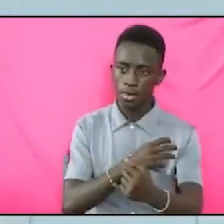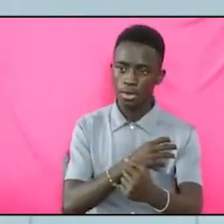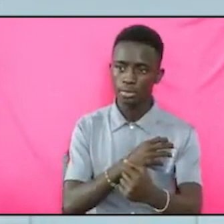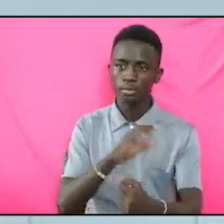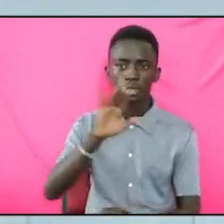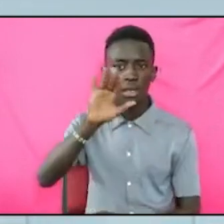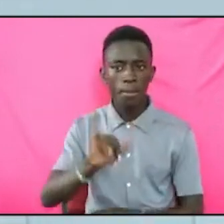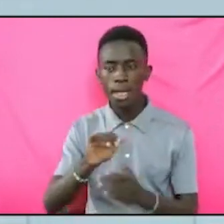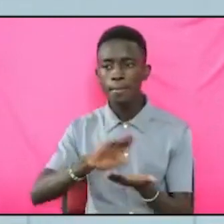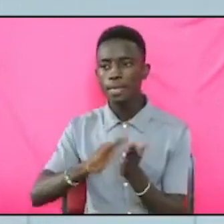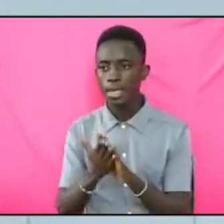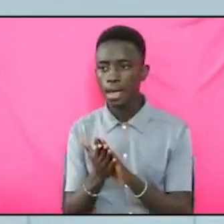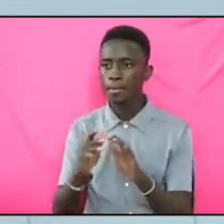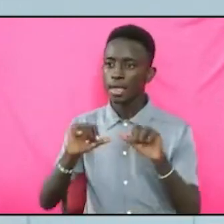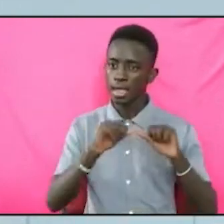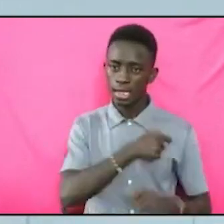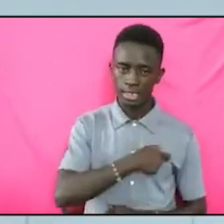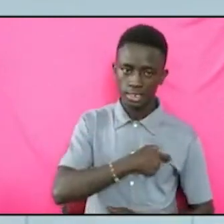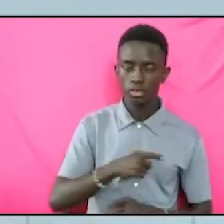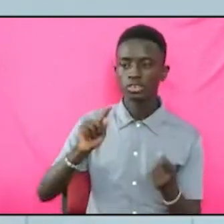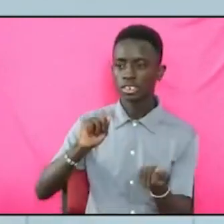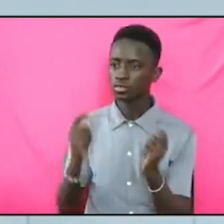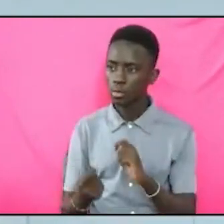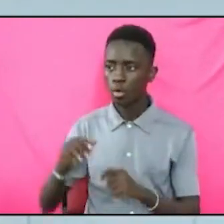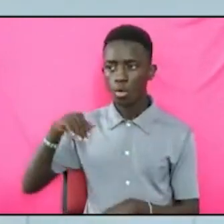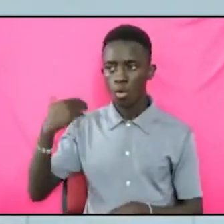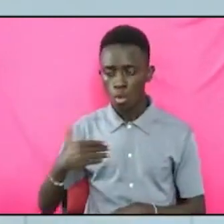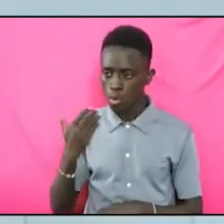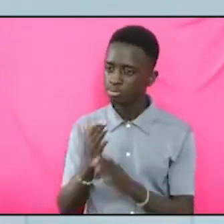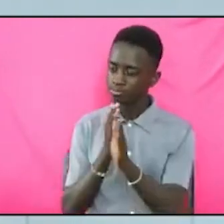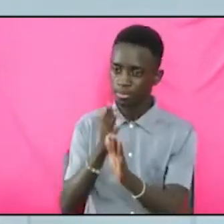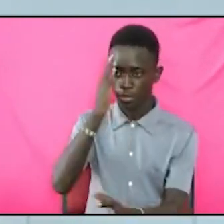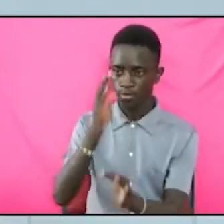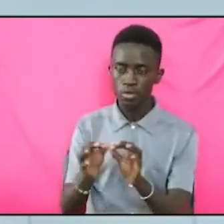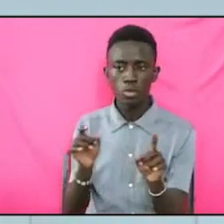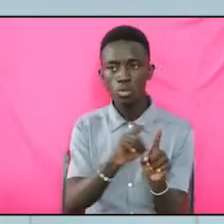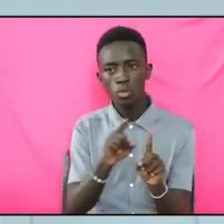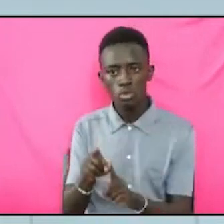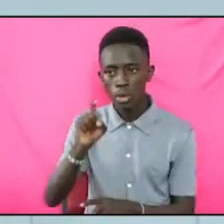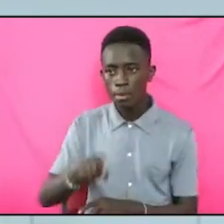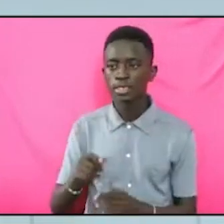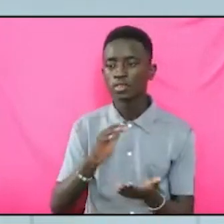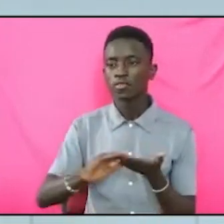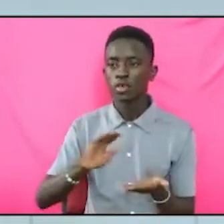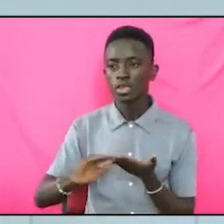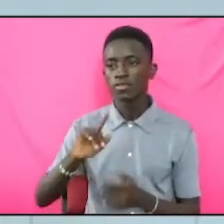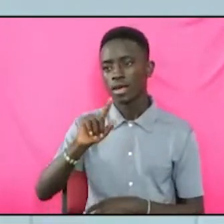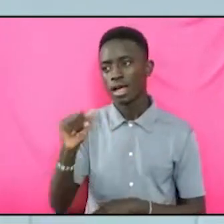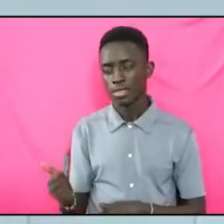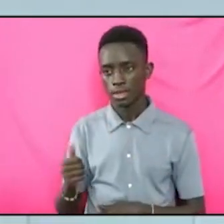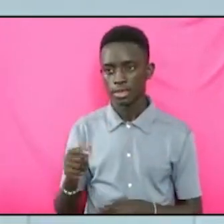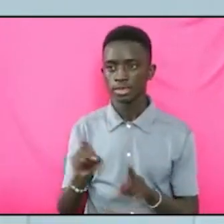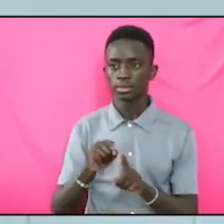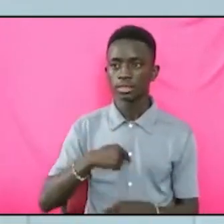by being agents of transformation, holding to faith, and also by forgiving others and self. In the name of